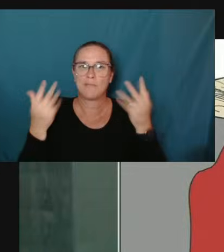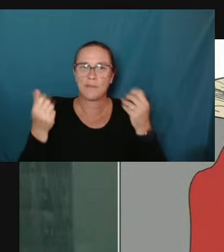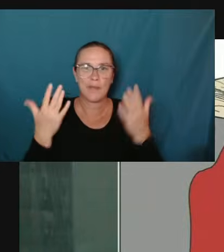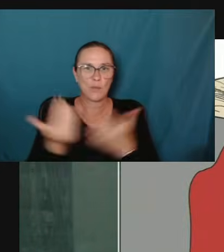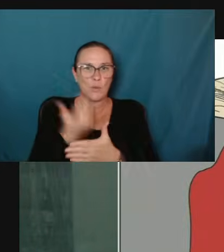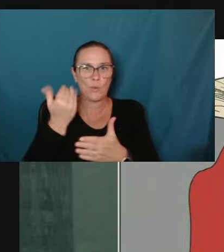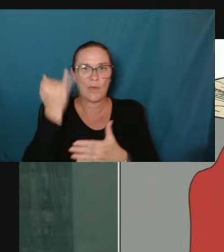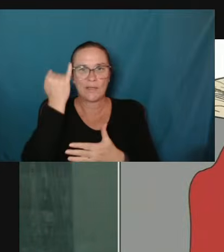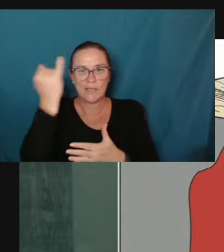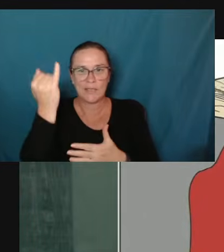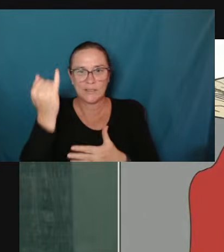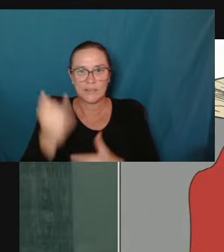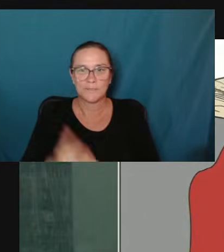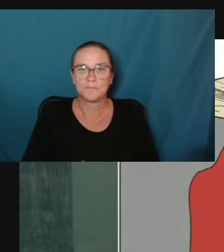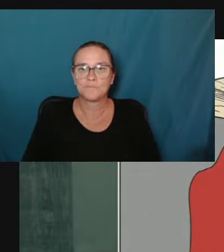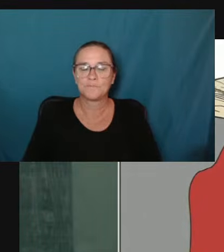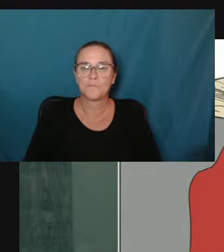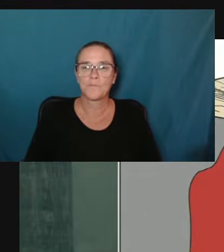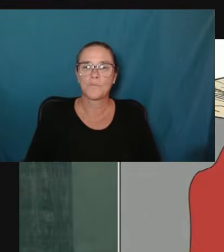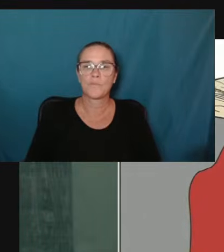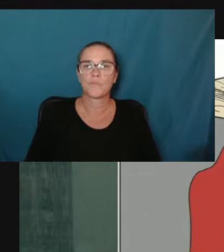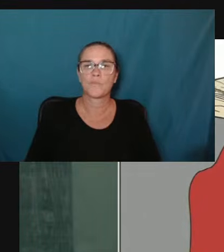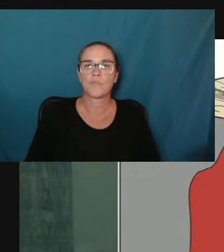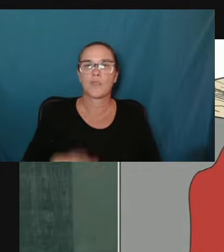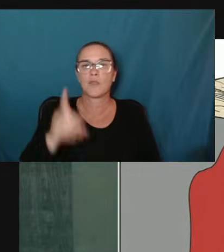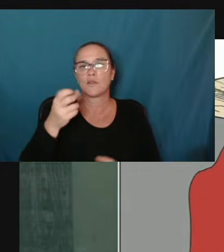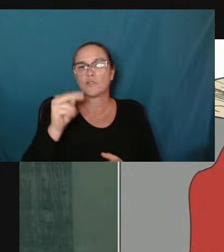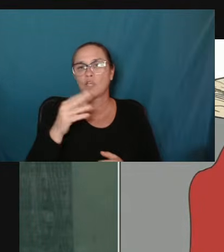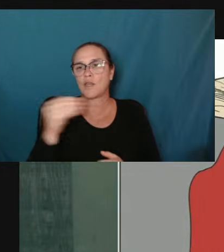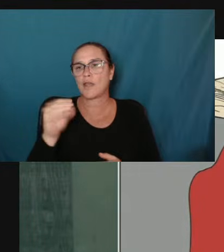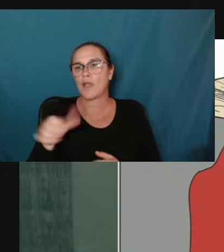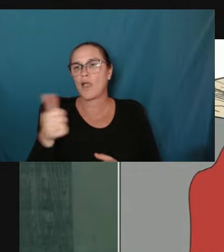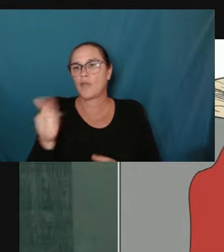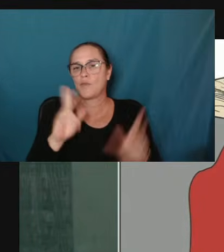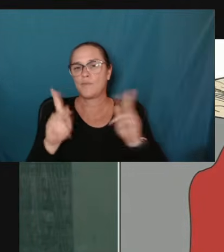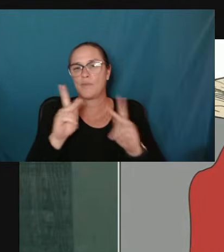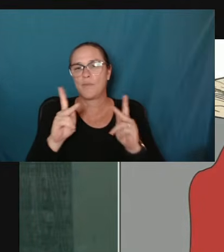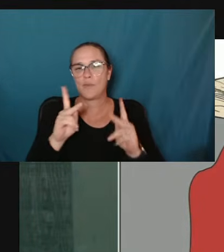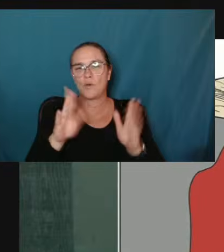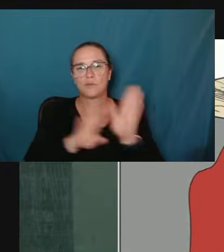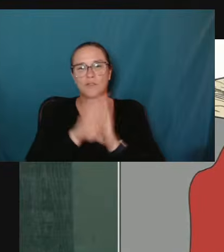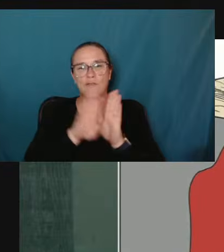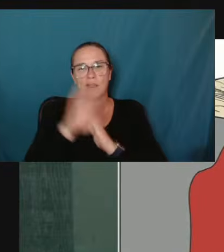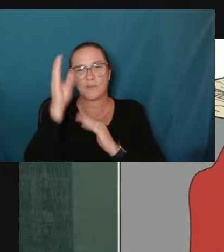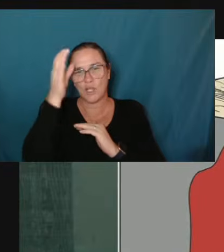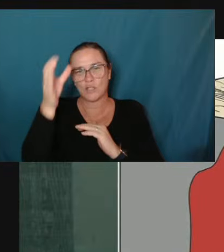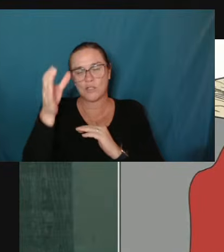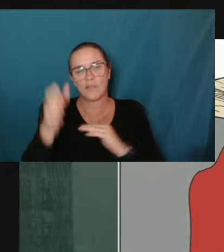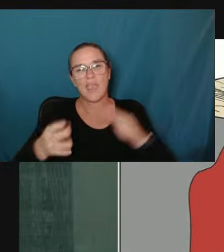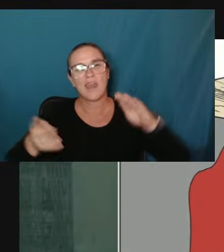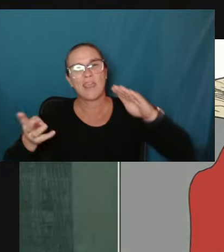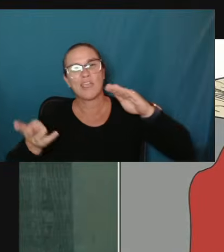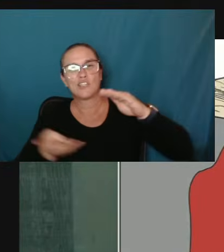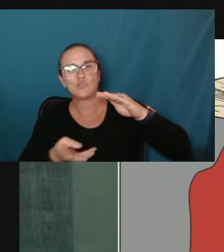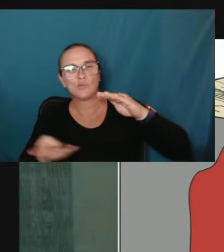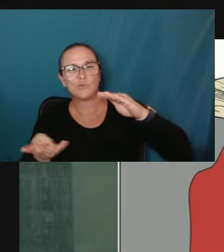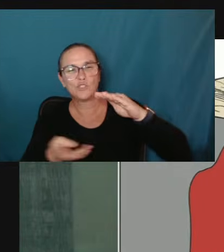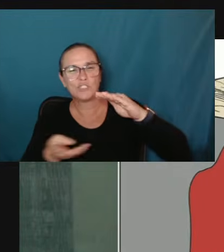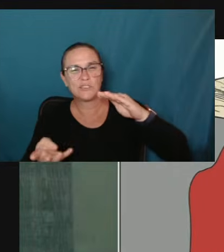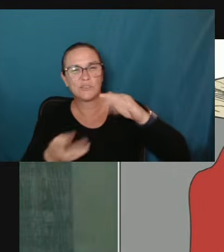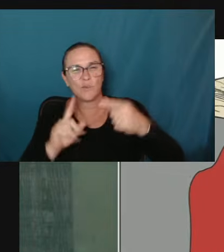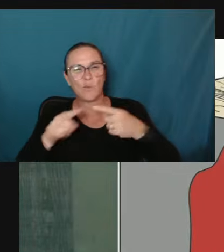And so Don and others quickly developed a concept that the intrusion of magma from deep in the rift